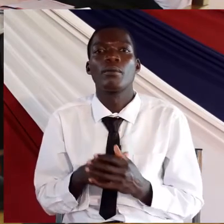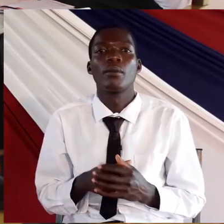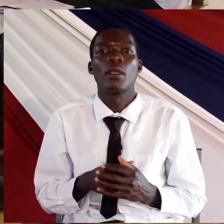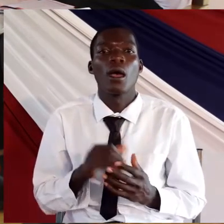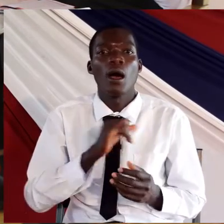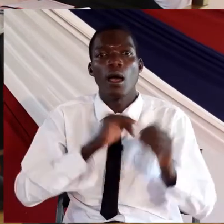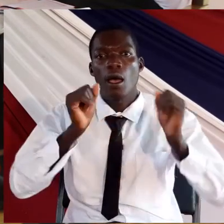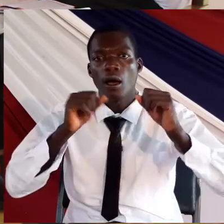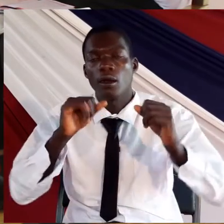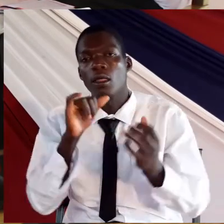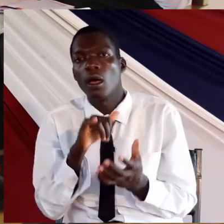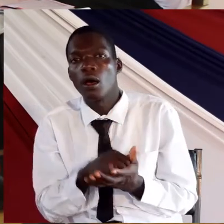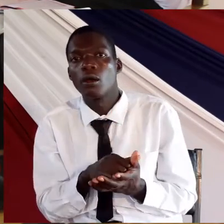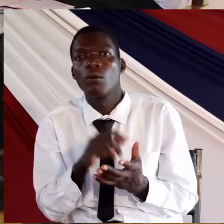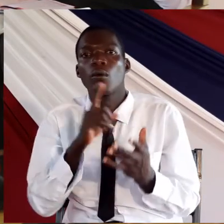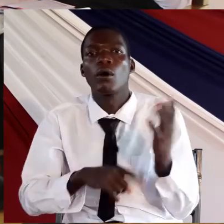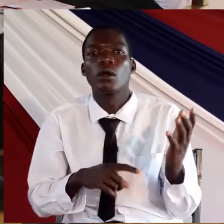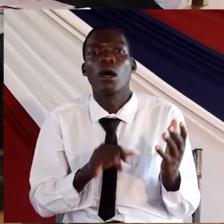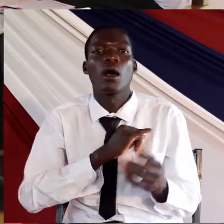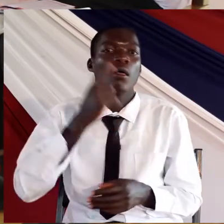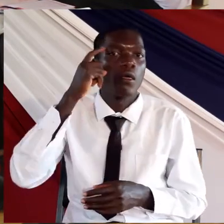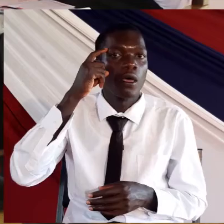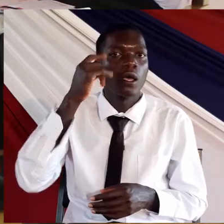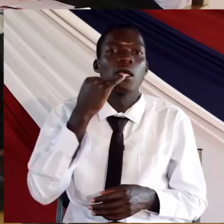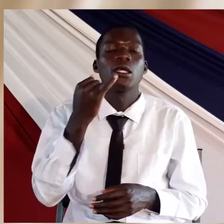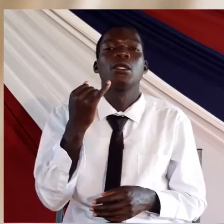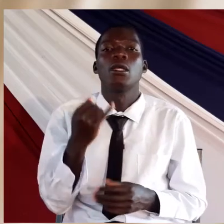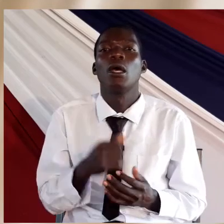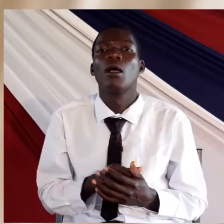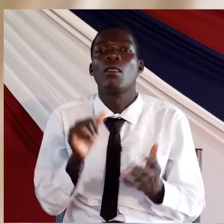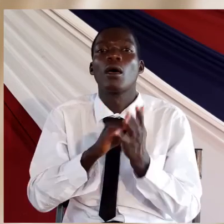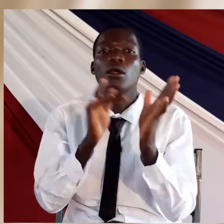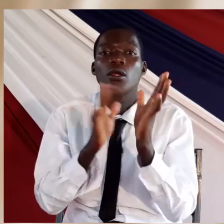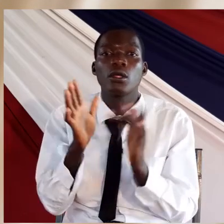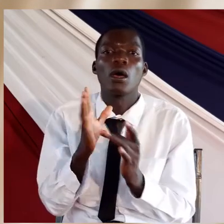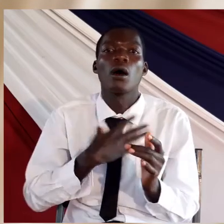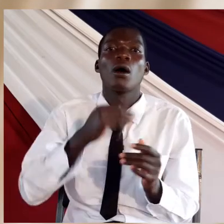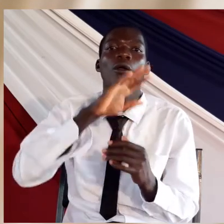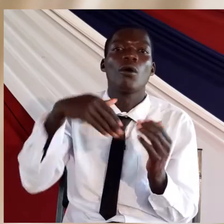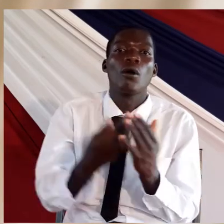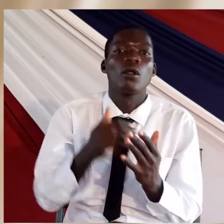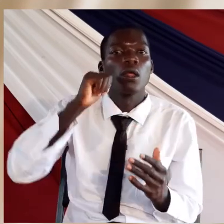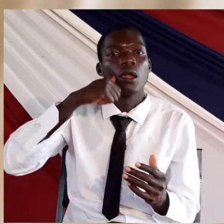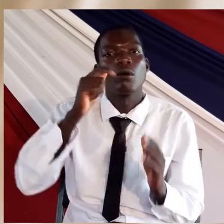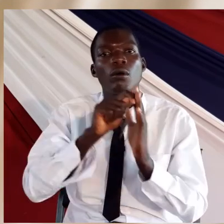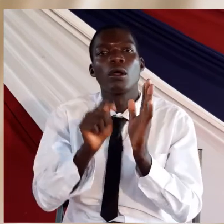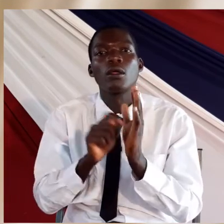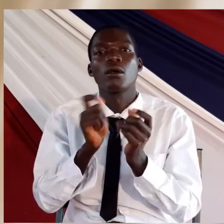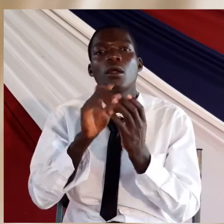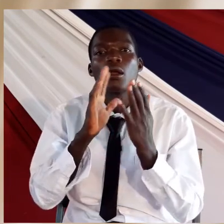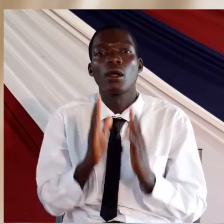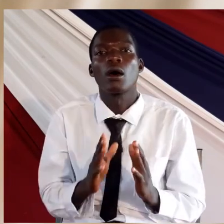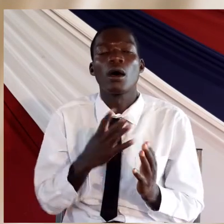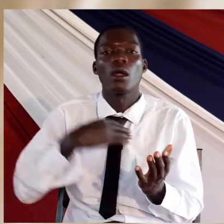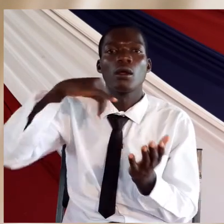agree. I think what is not I think, I believe this. Yes. That Jesus and all the New Testament writers, and